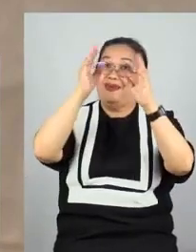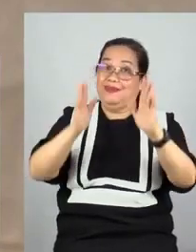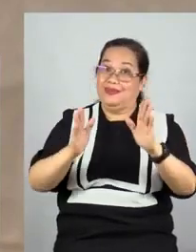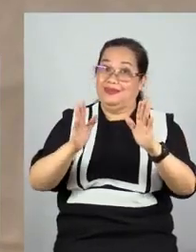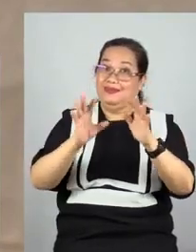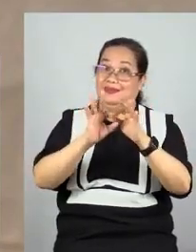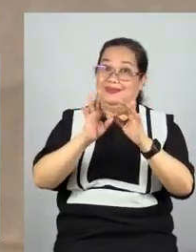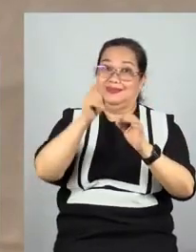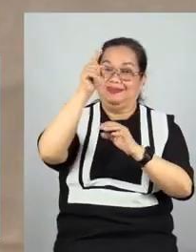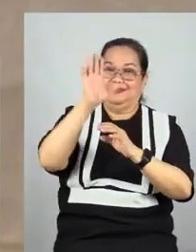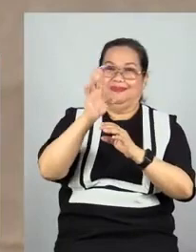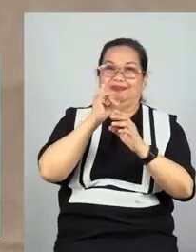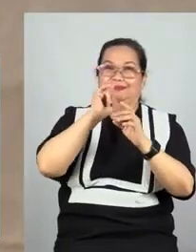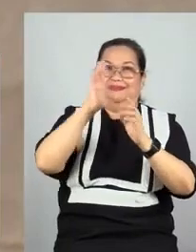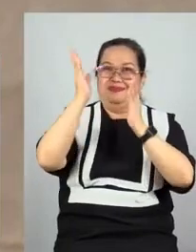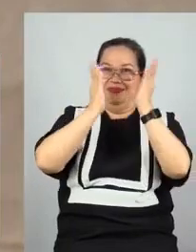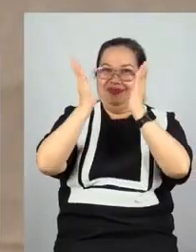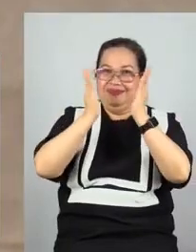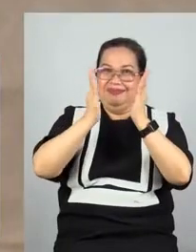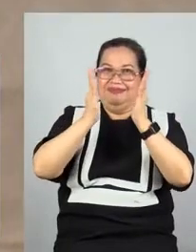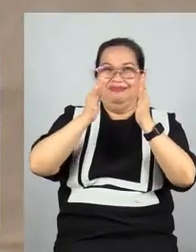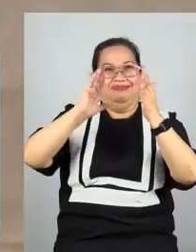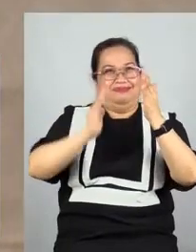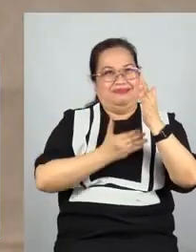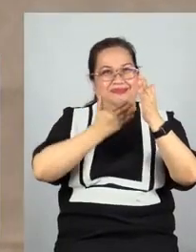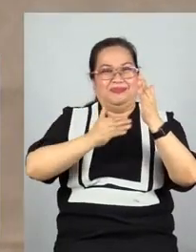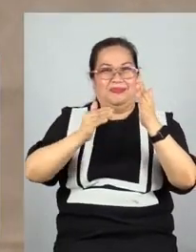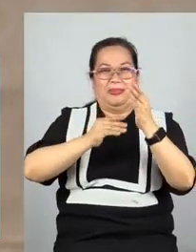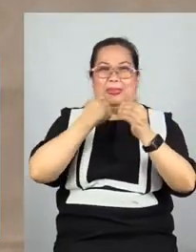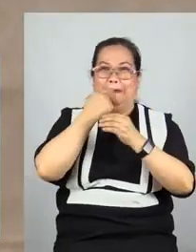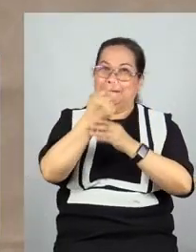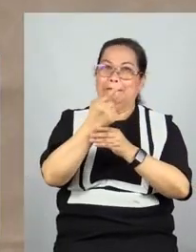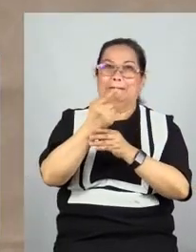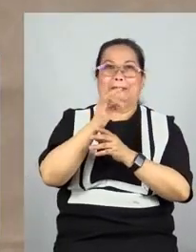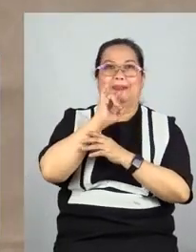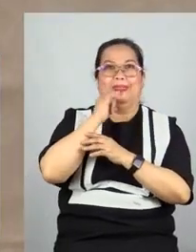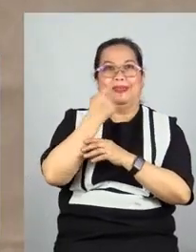Lord. Ito yung mga servant hymns ni Isaiah.